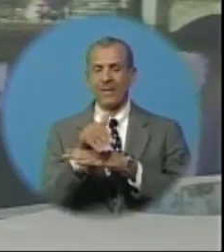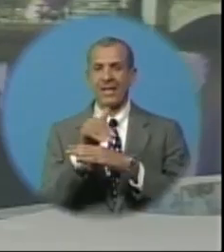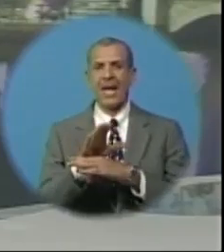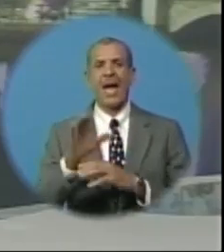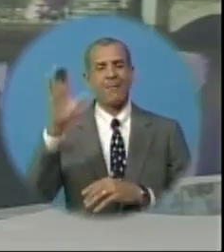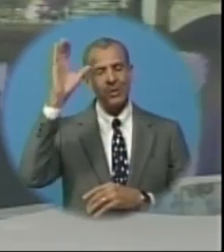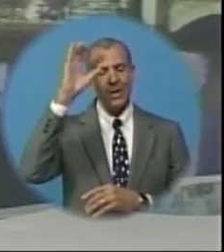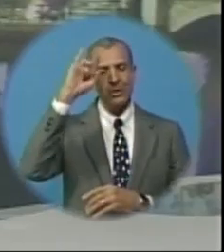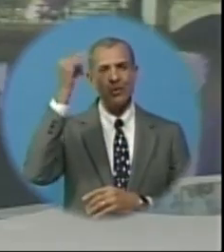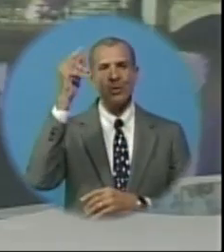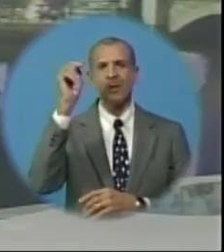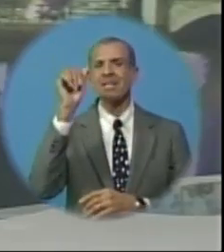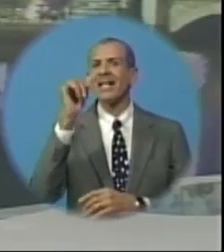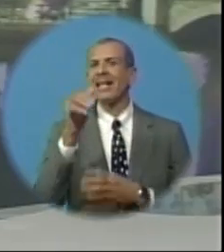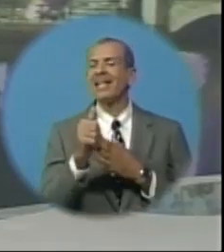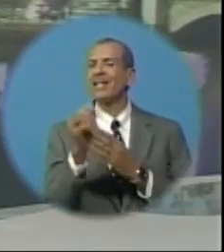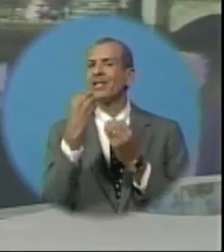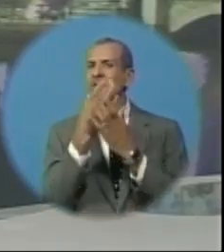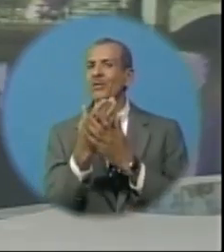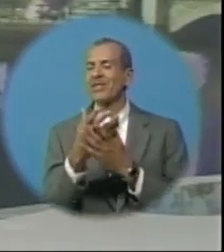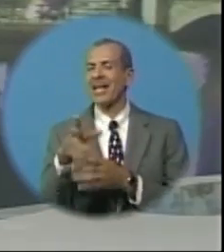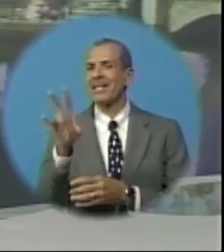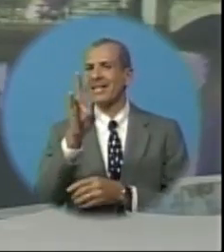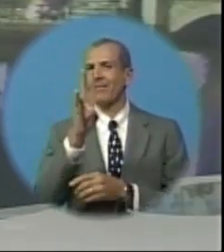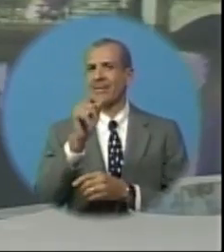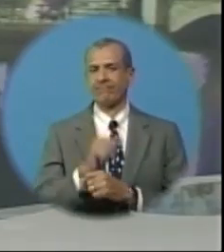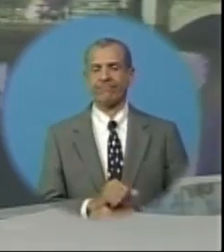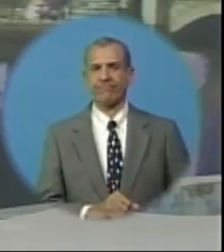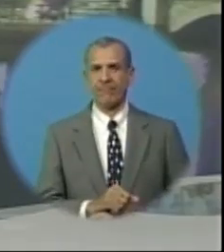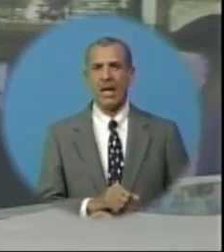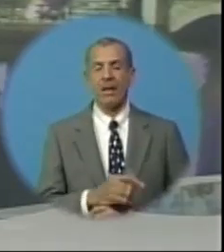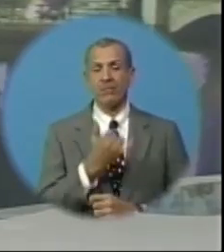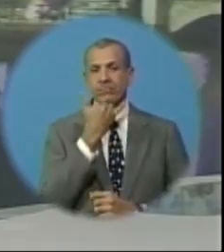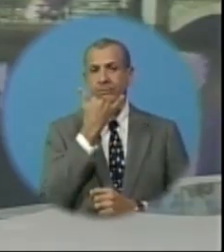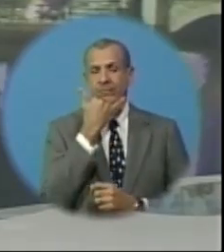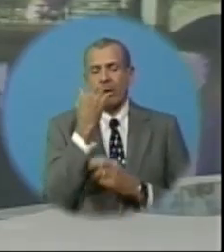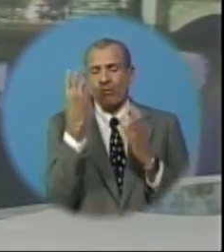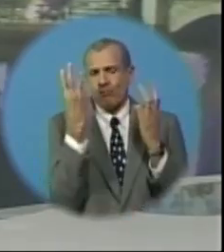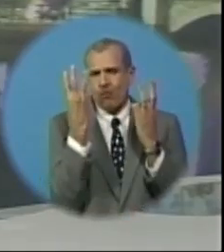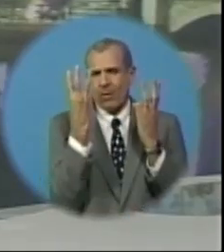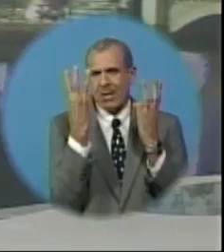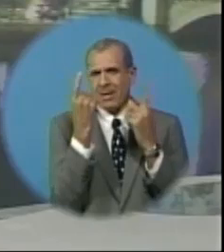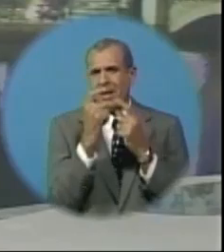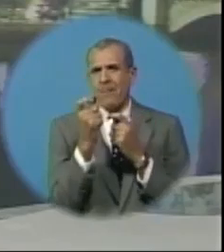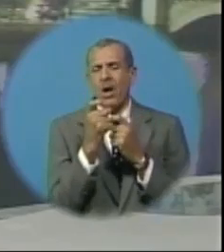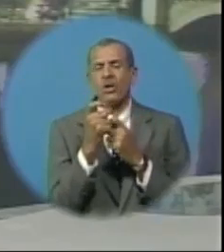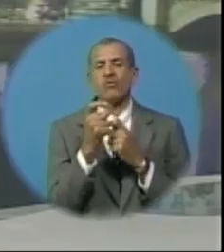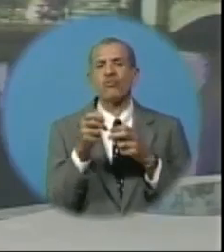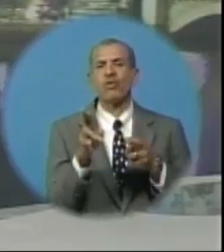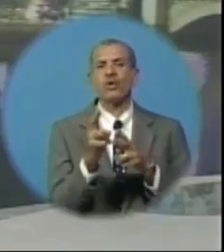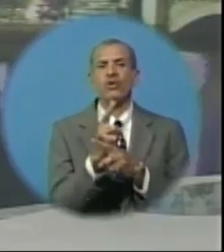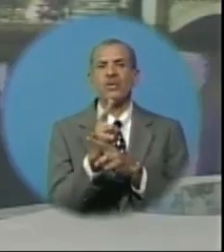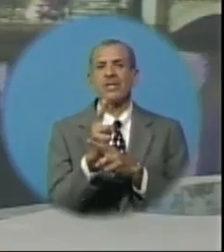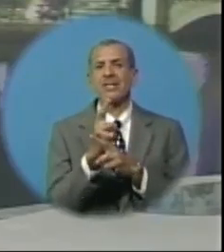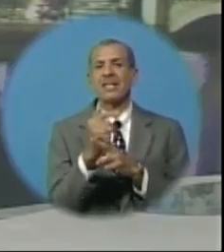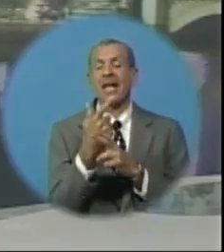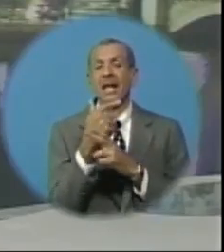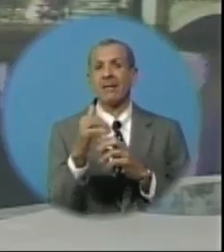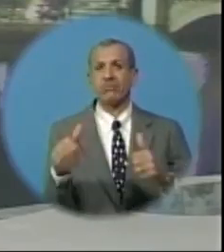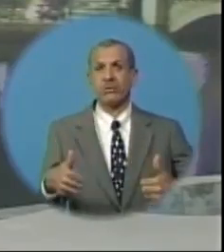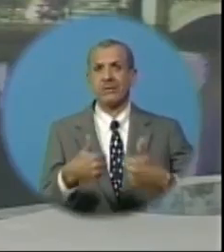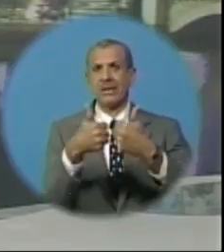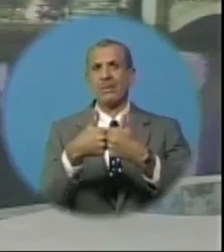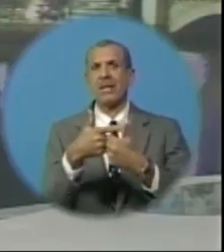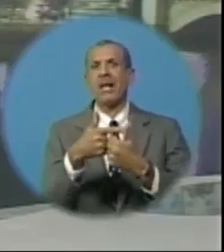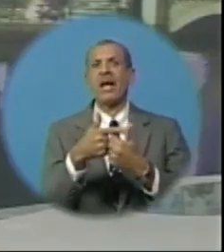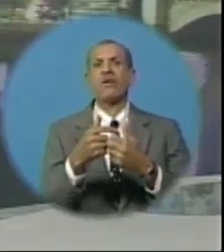evening, I'm Shane Jones, leading the news at 7. Amidst concerns about the way some road users operate, a confrontation